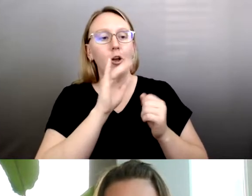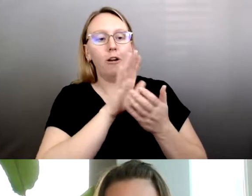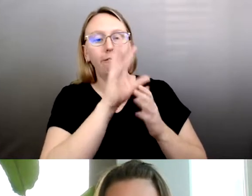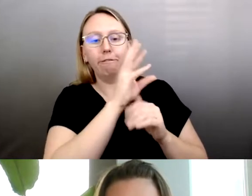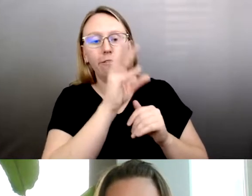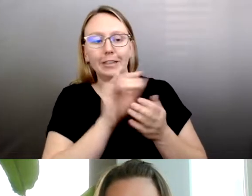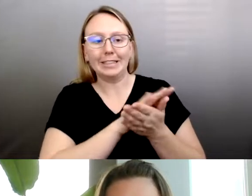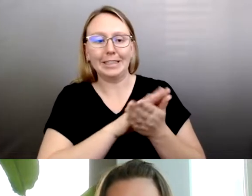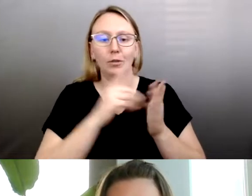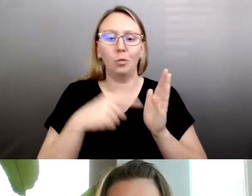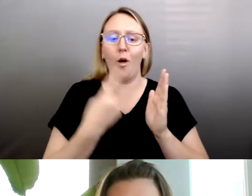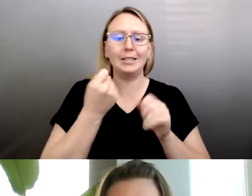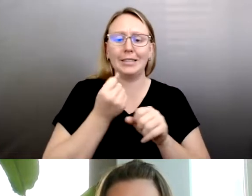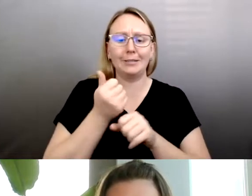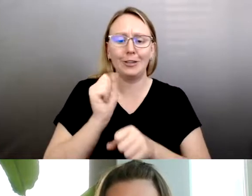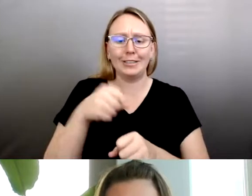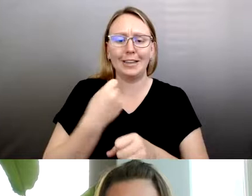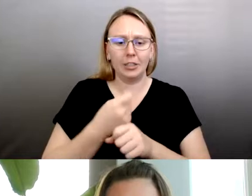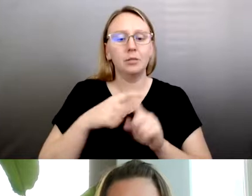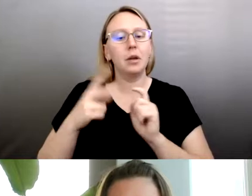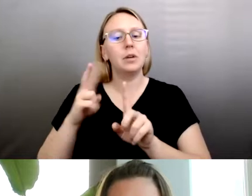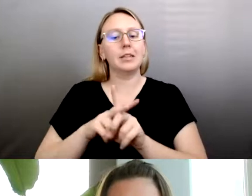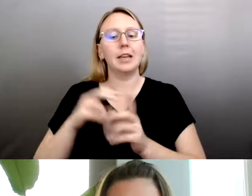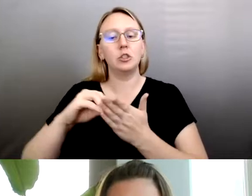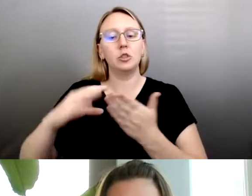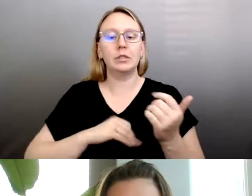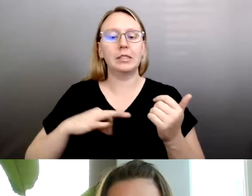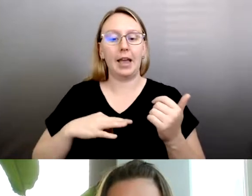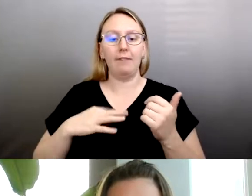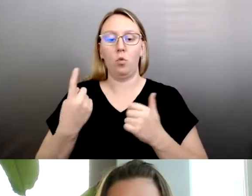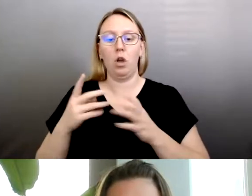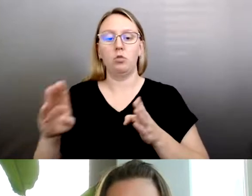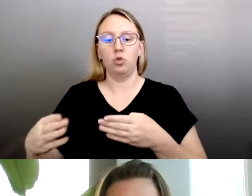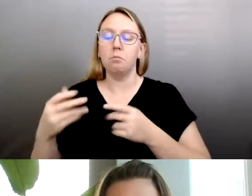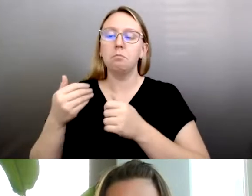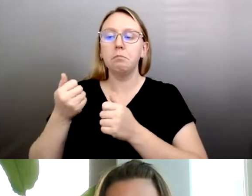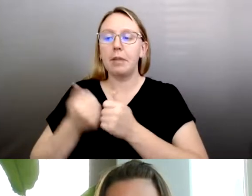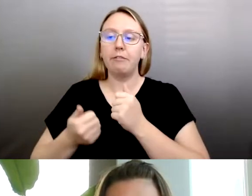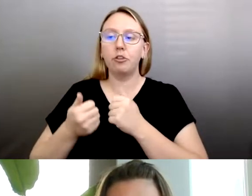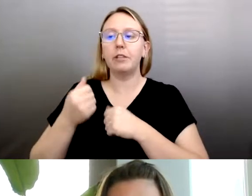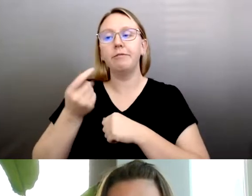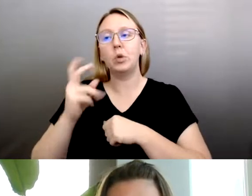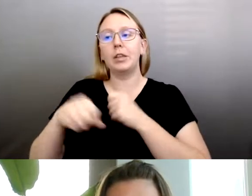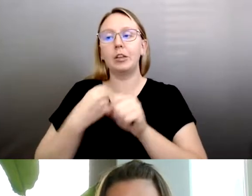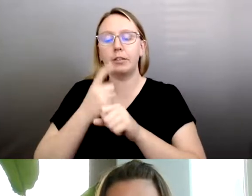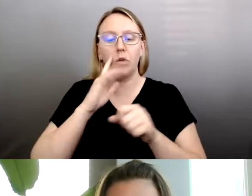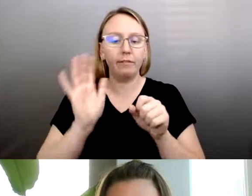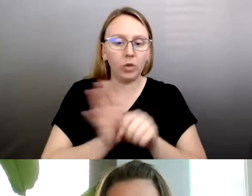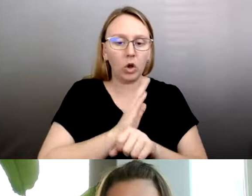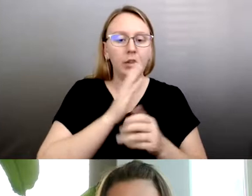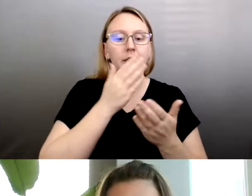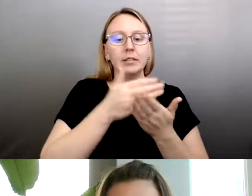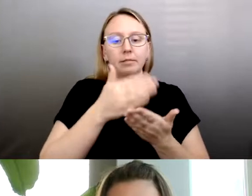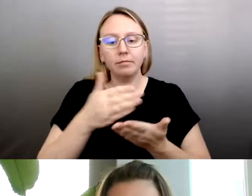assign student staff like one room every couple of years to fully dust and clean. And really the